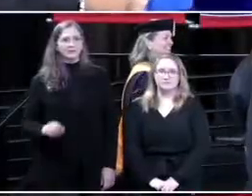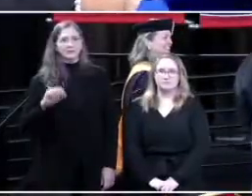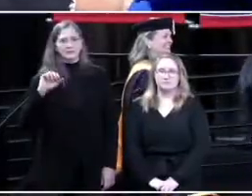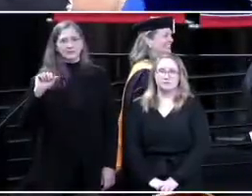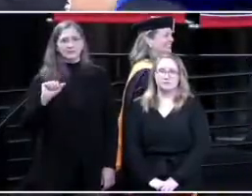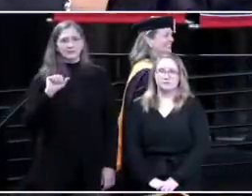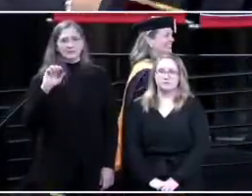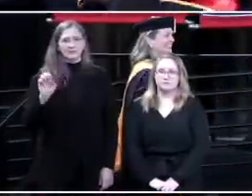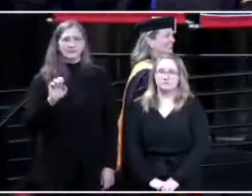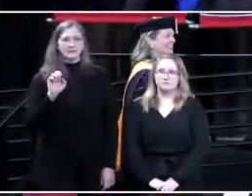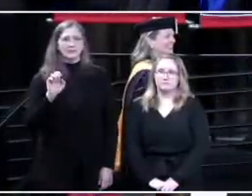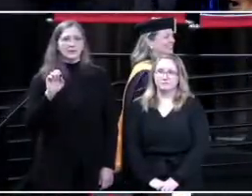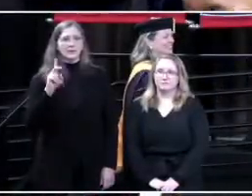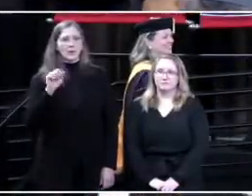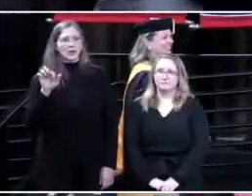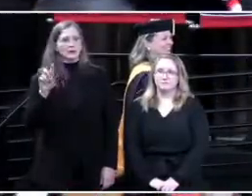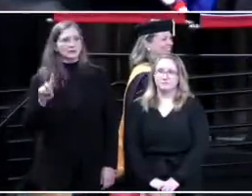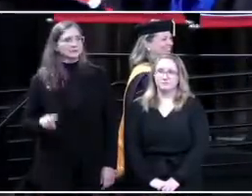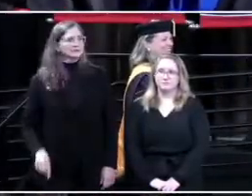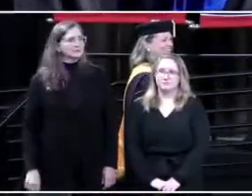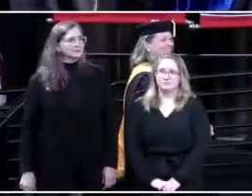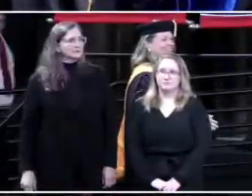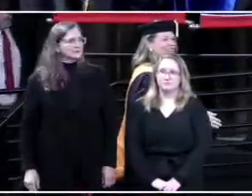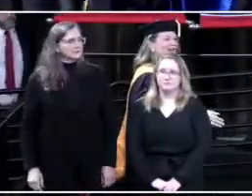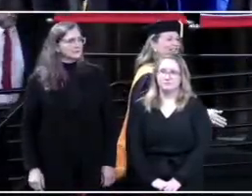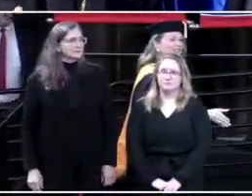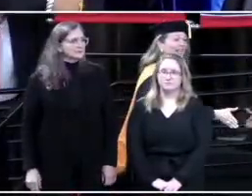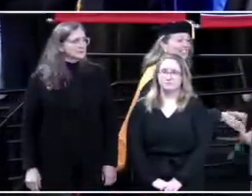Anaya Erica Golab,